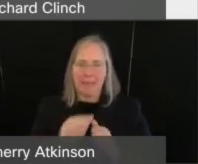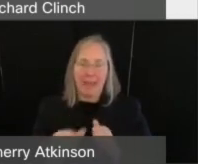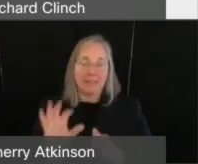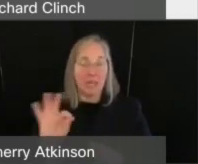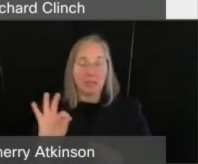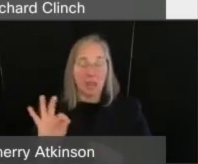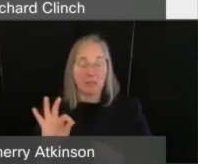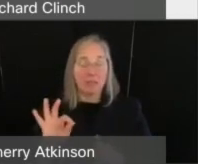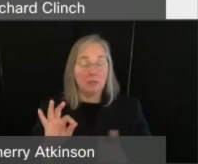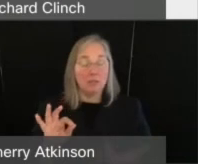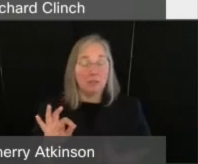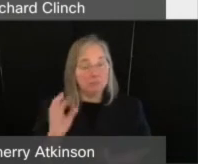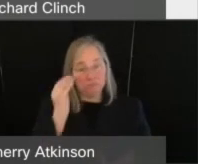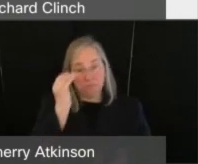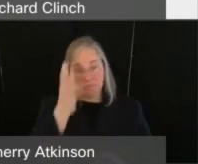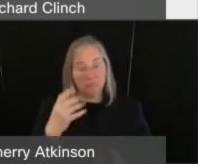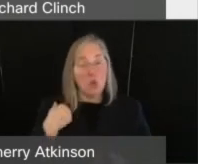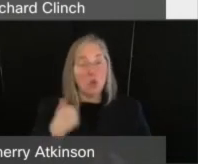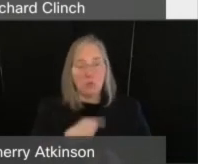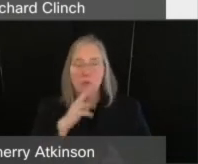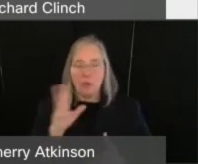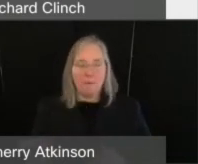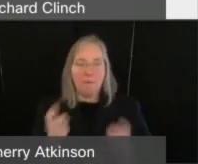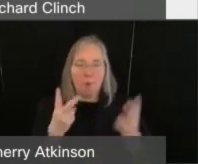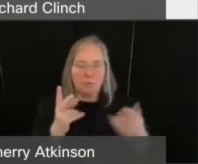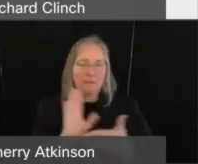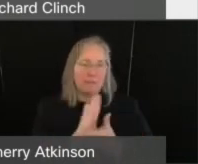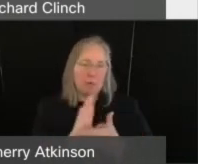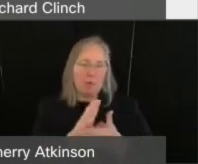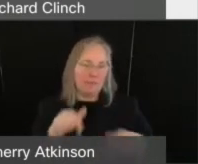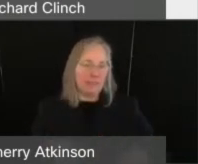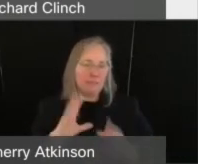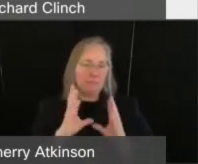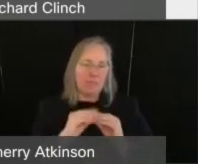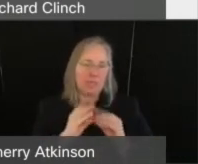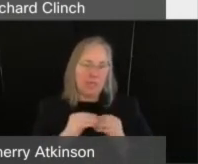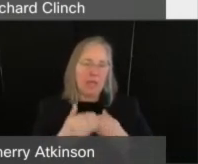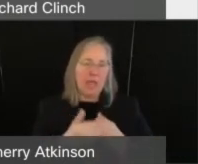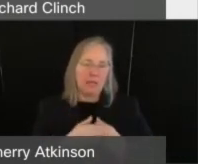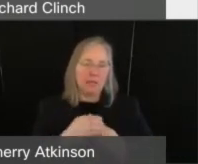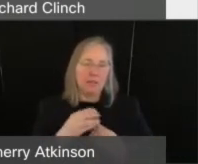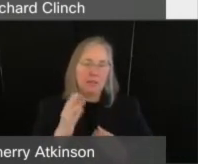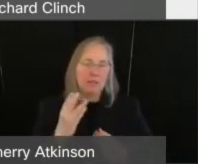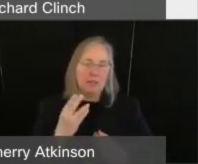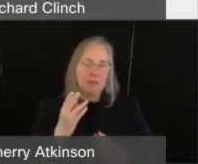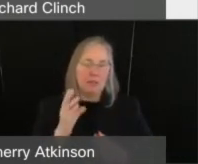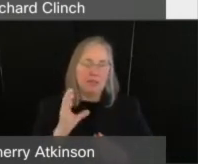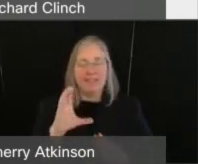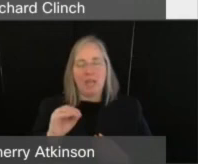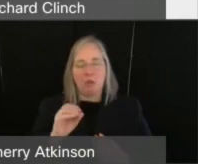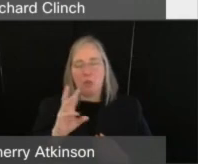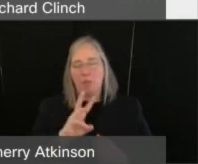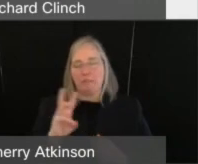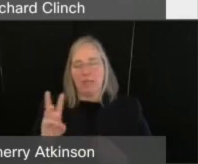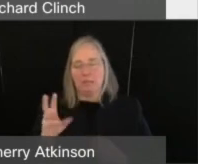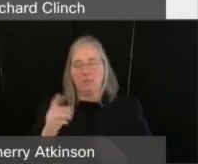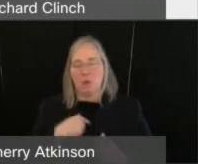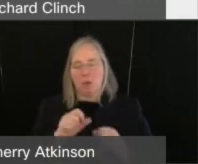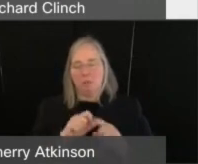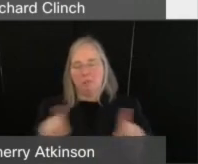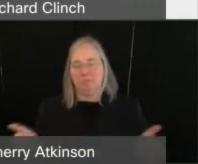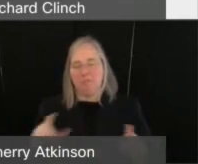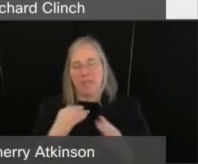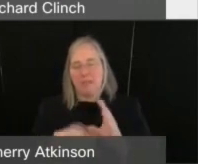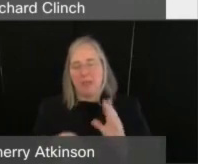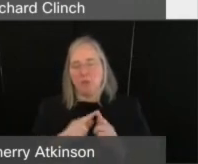are posting the video of the meeting at the county website there. So I'll send another email to